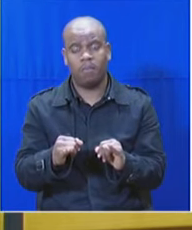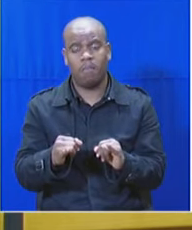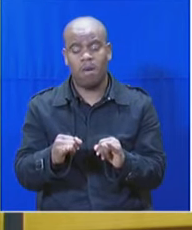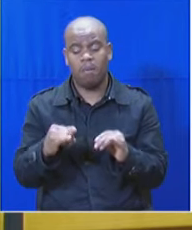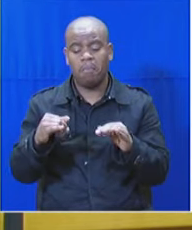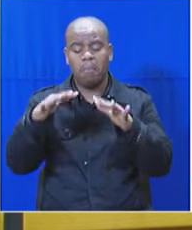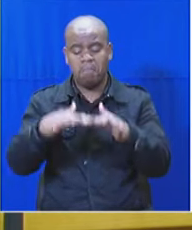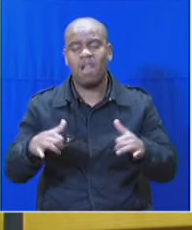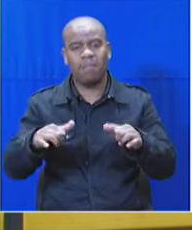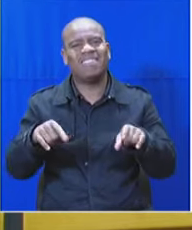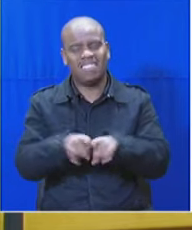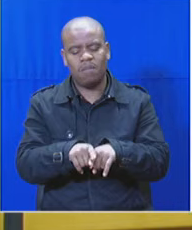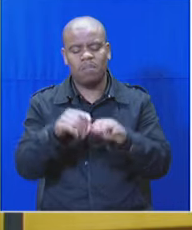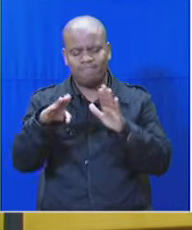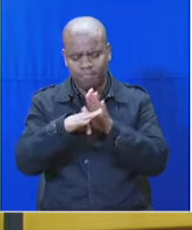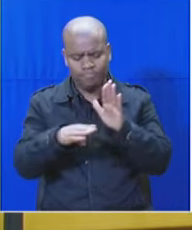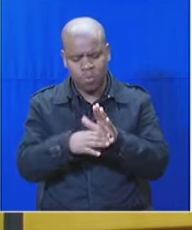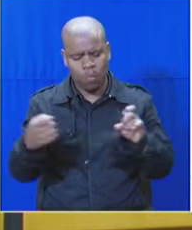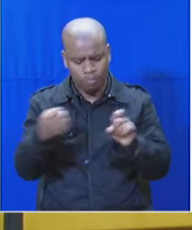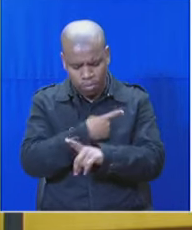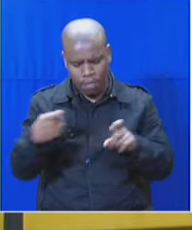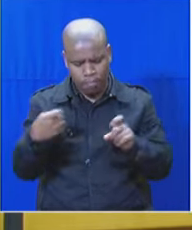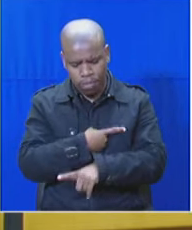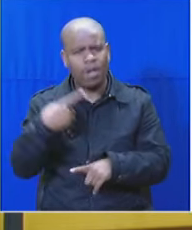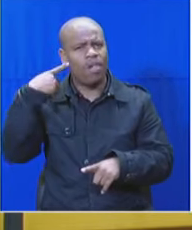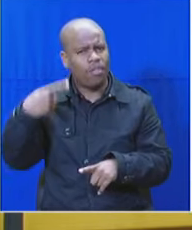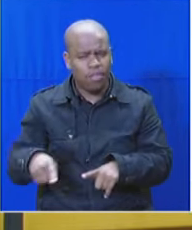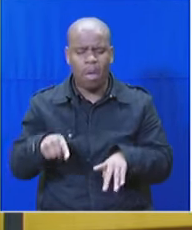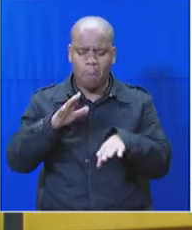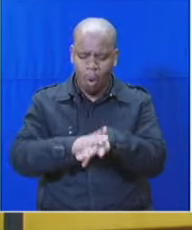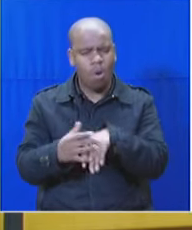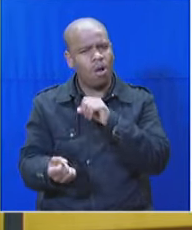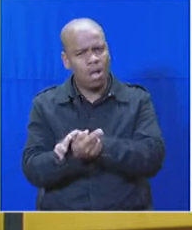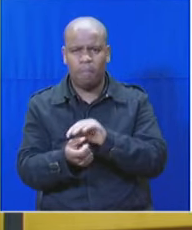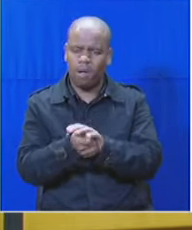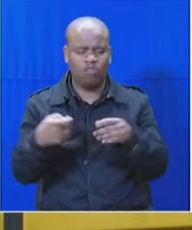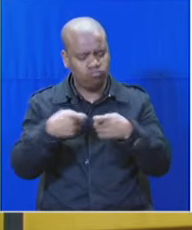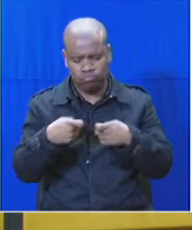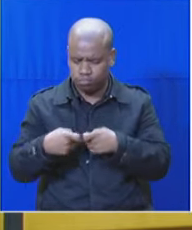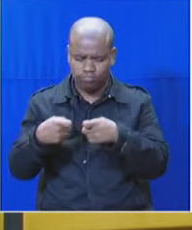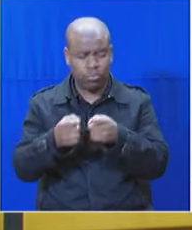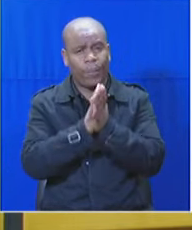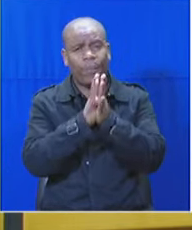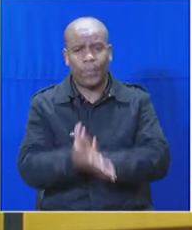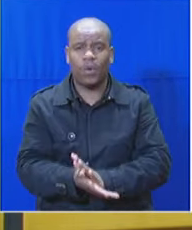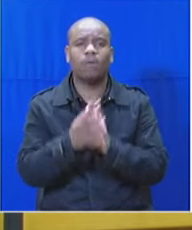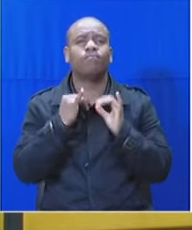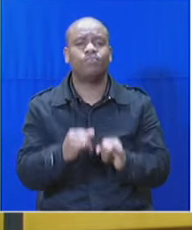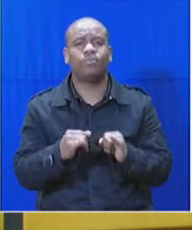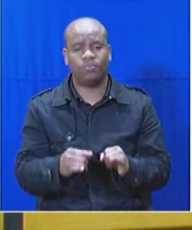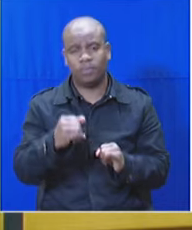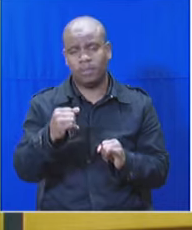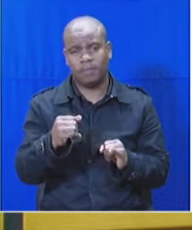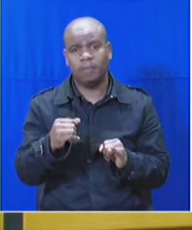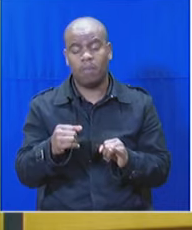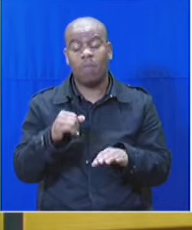decorum of the House. In your unholy alliance, you have dented the decorum of the